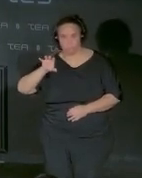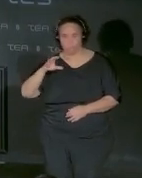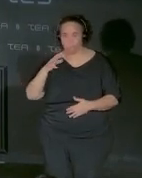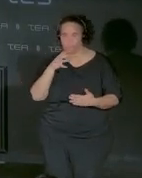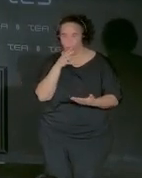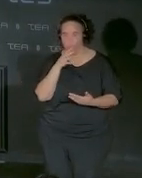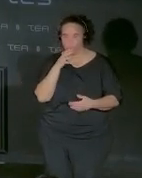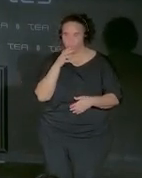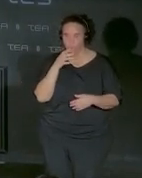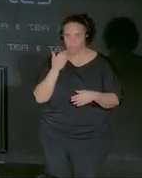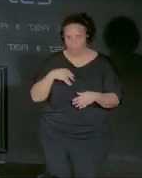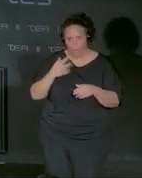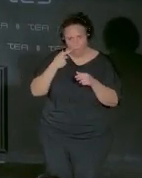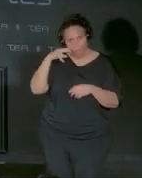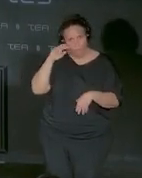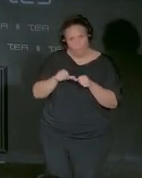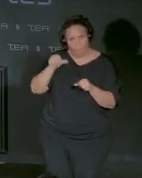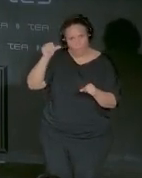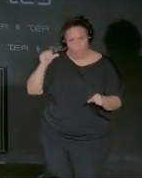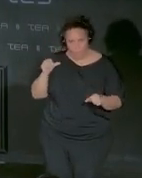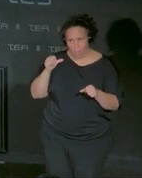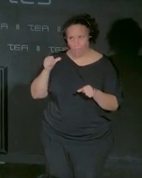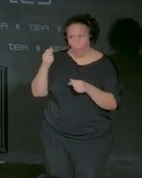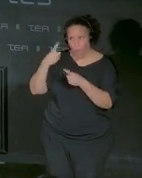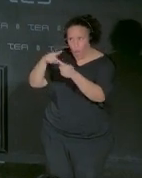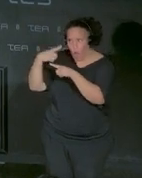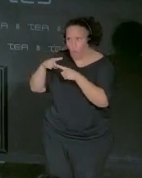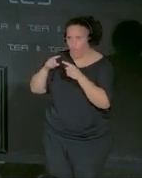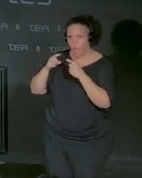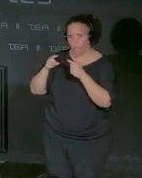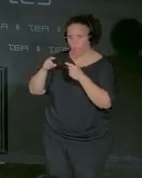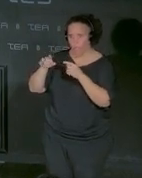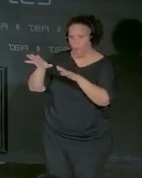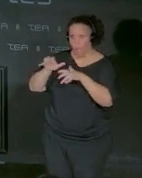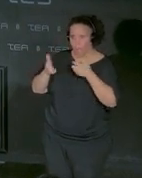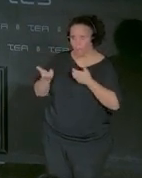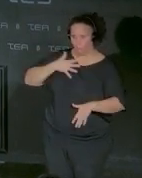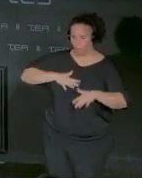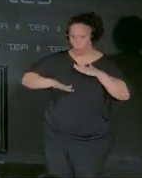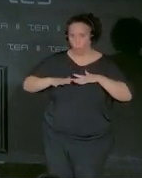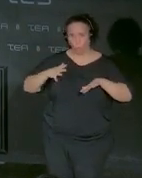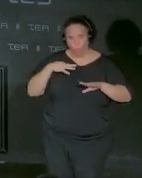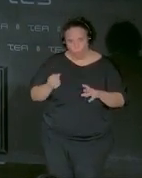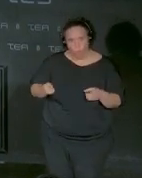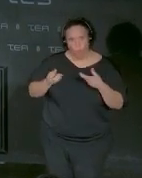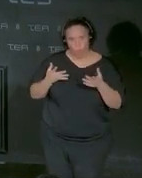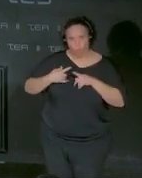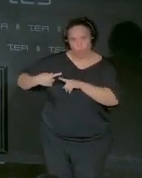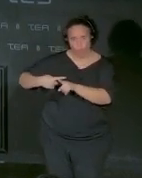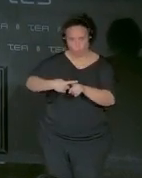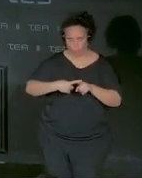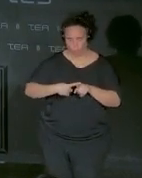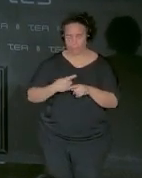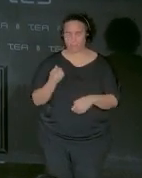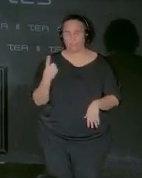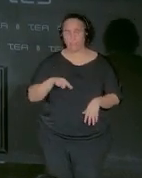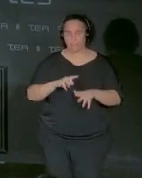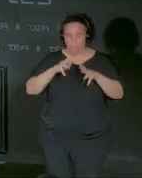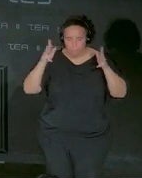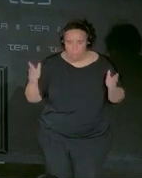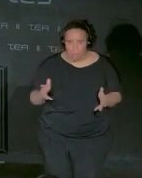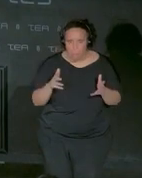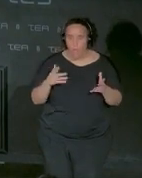One other thing is to stimulate and reward European co-production and collaboration. Like Youri said yesterday, that co-production